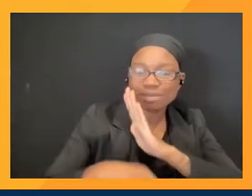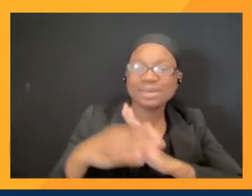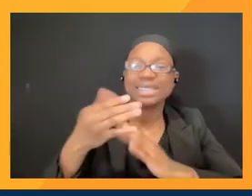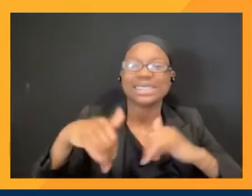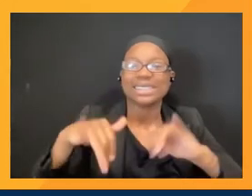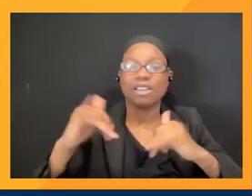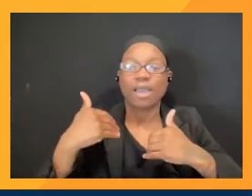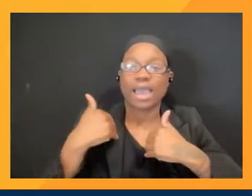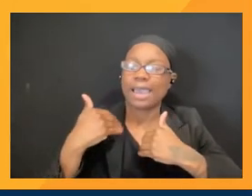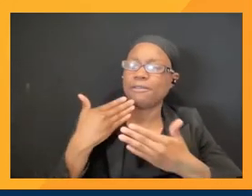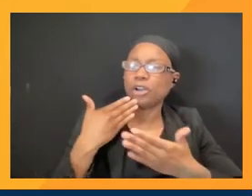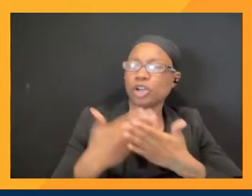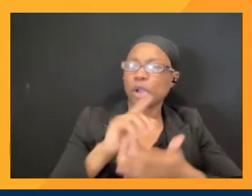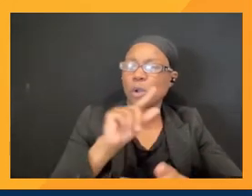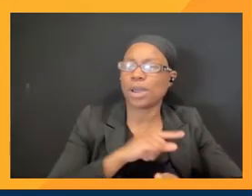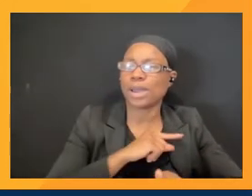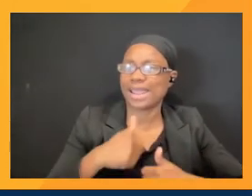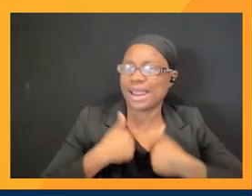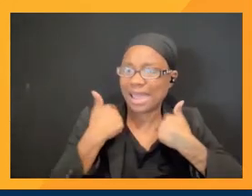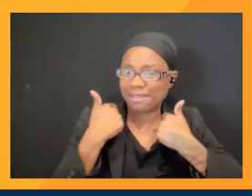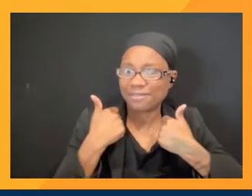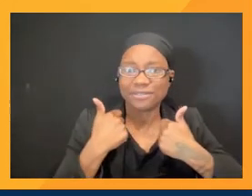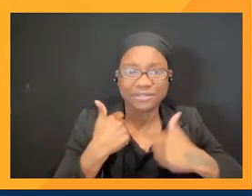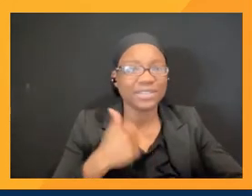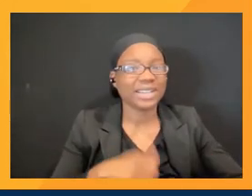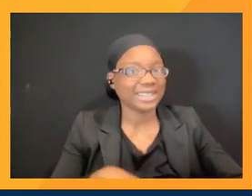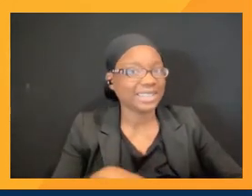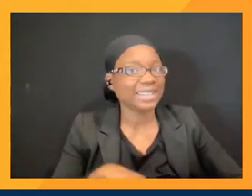learning, adapting, innovating.